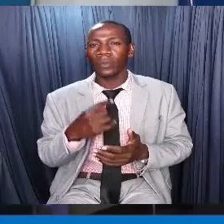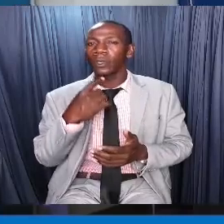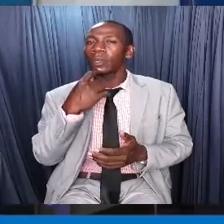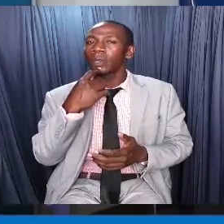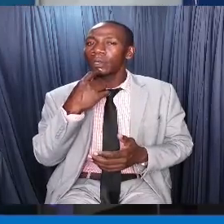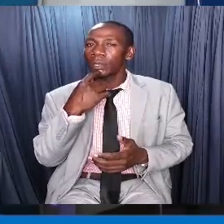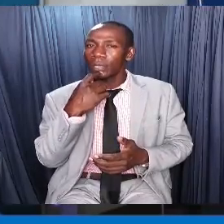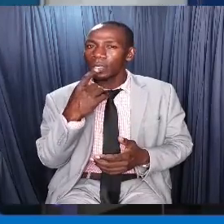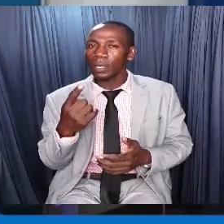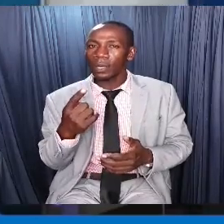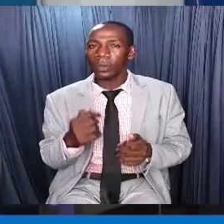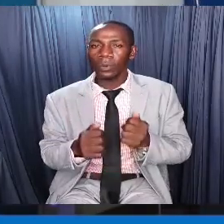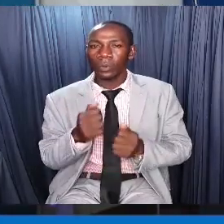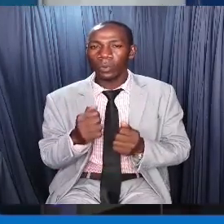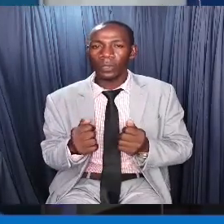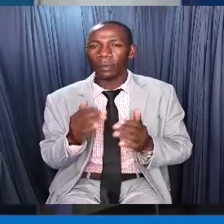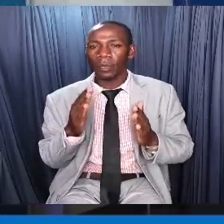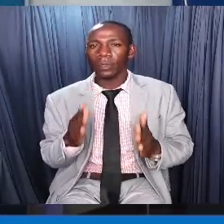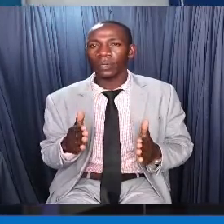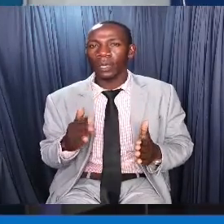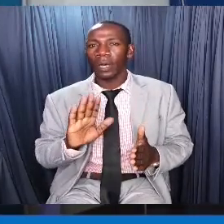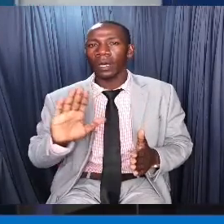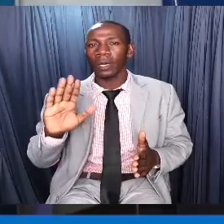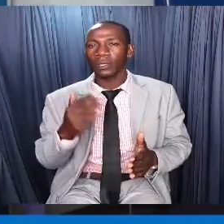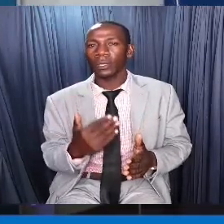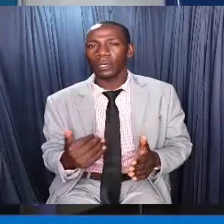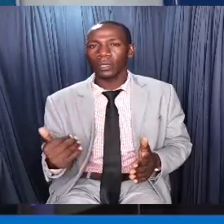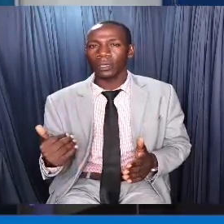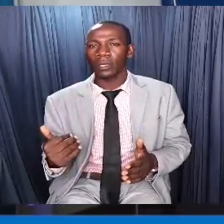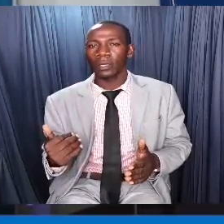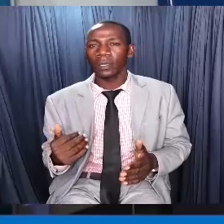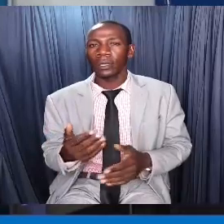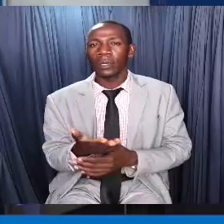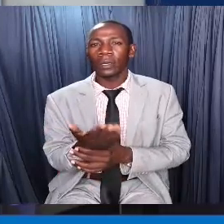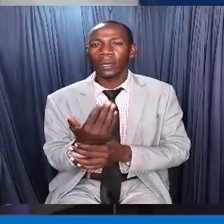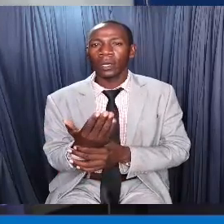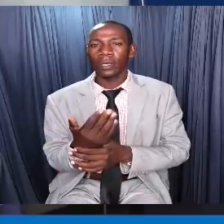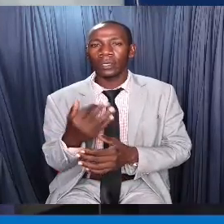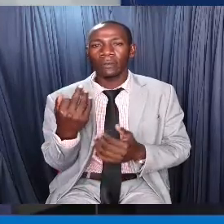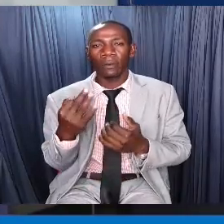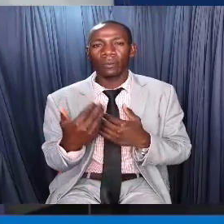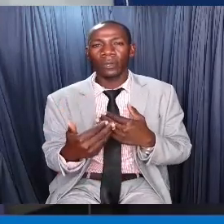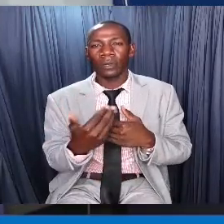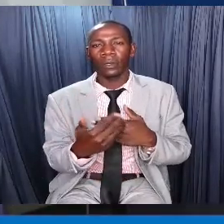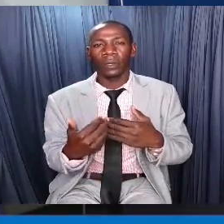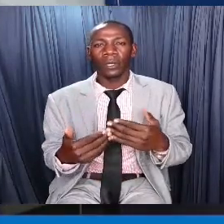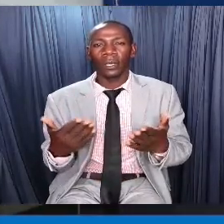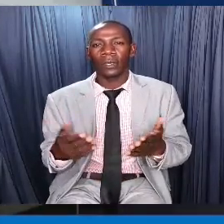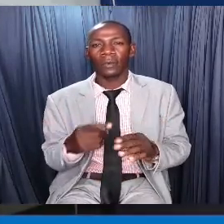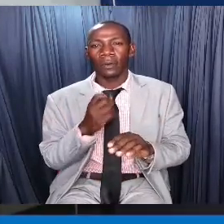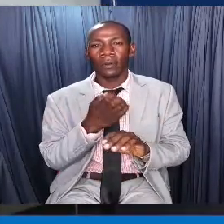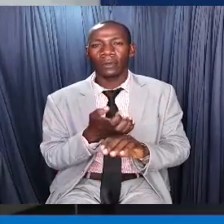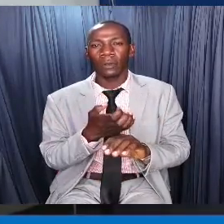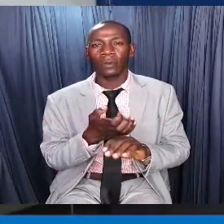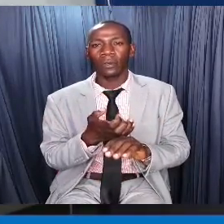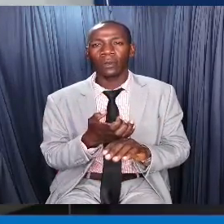Anasema au kuna mtu yupi yuko kweli? He says, who among you, mwanawe, his son, akimuomba mkate, to ask for bread, atampa jiwe, then you give him